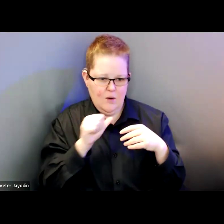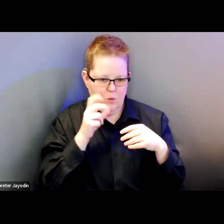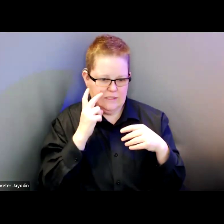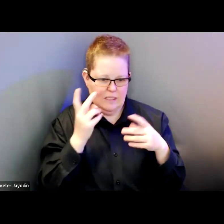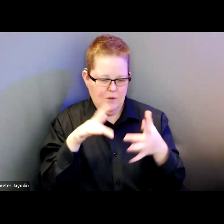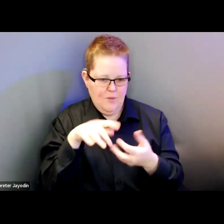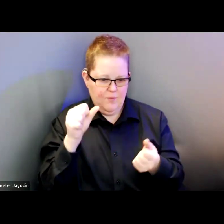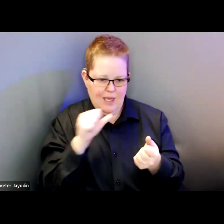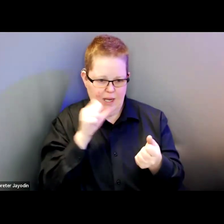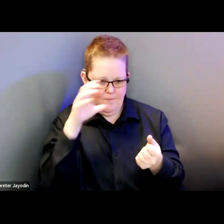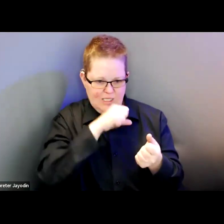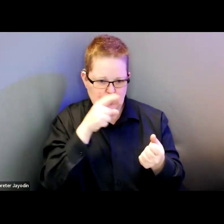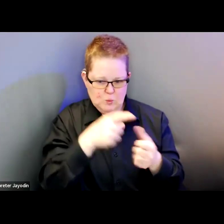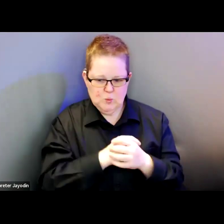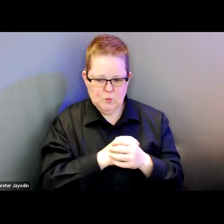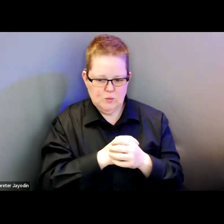not miss you.